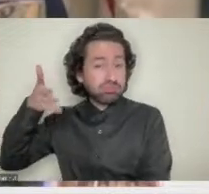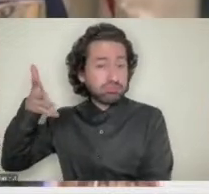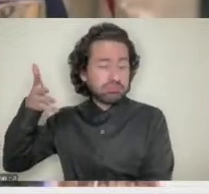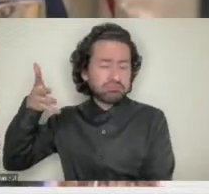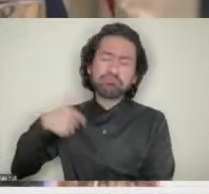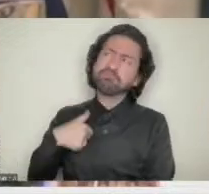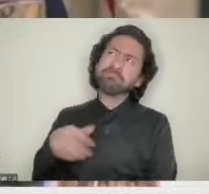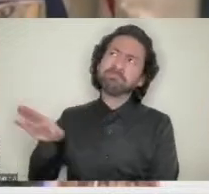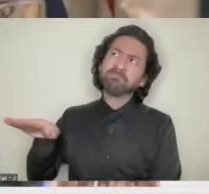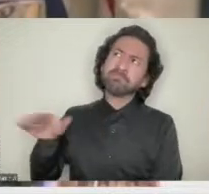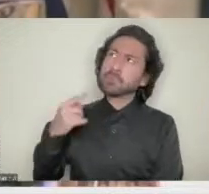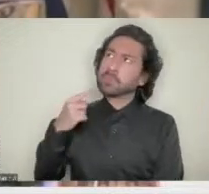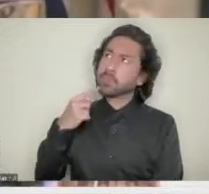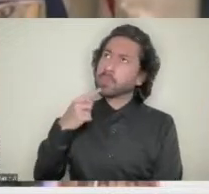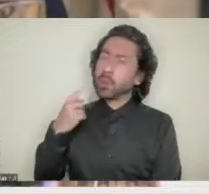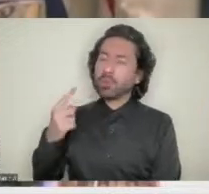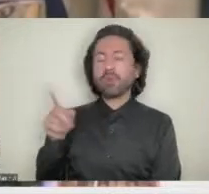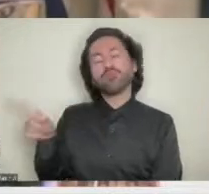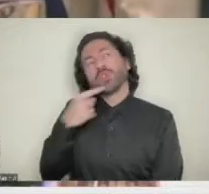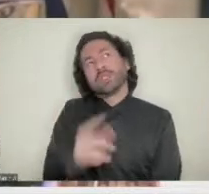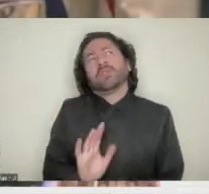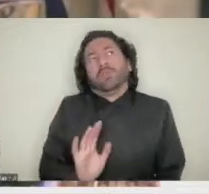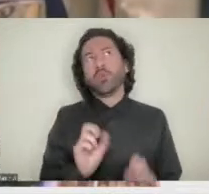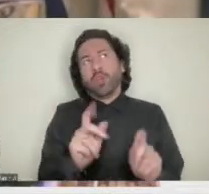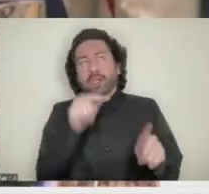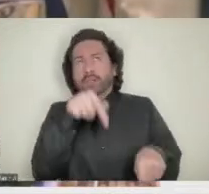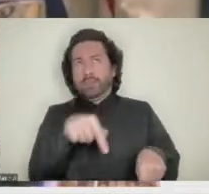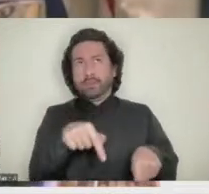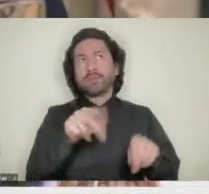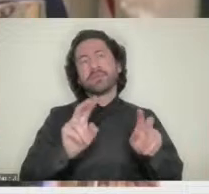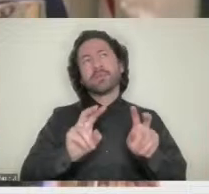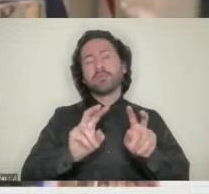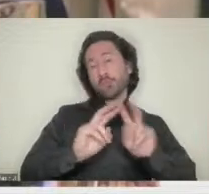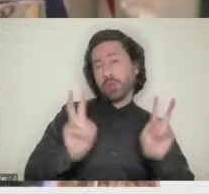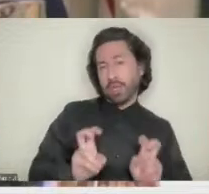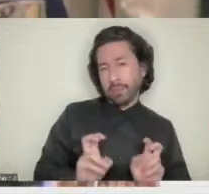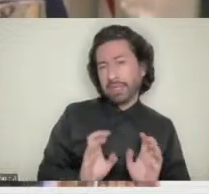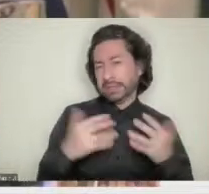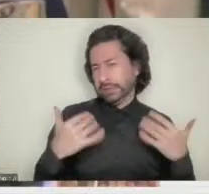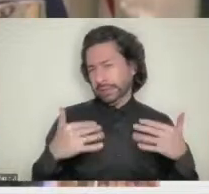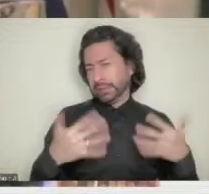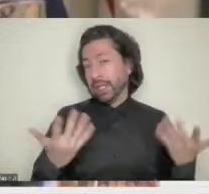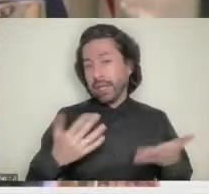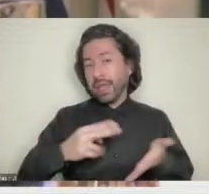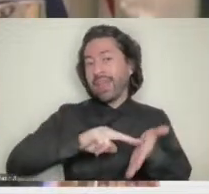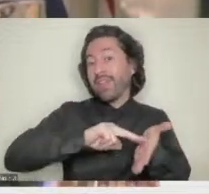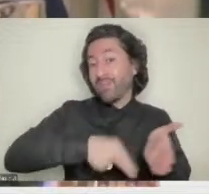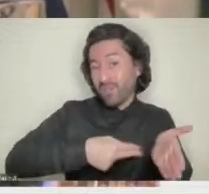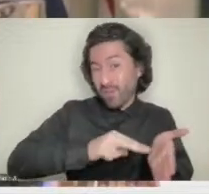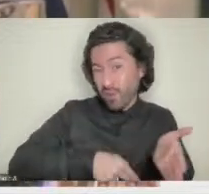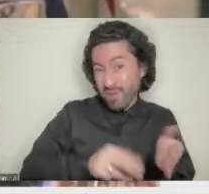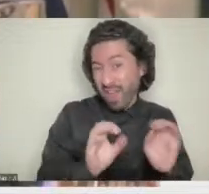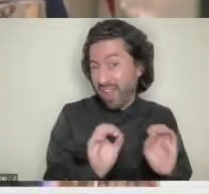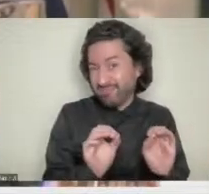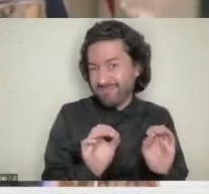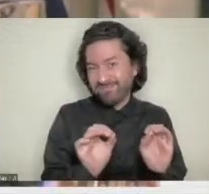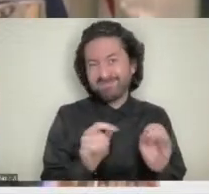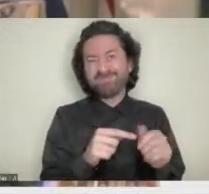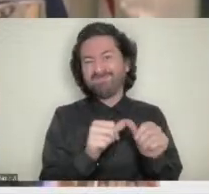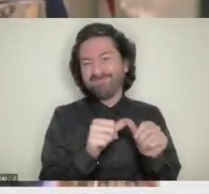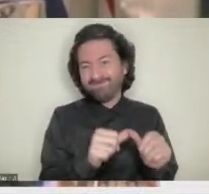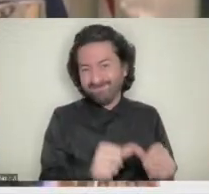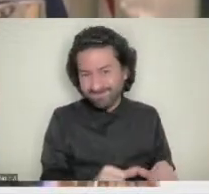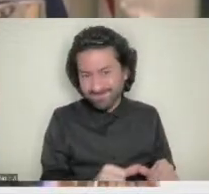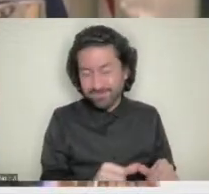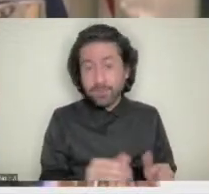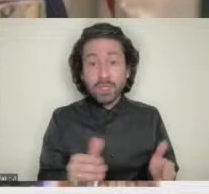presentation, you end by saying here there is a structural problem, which is informality, and informality is here